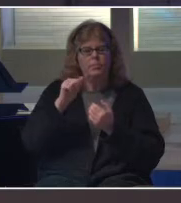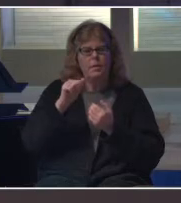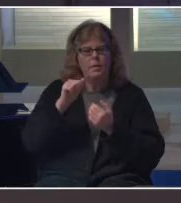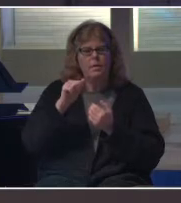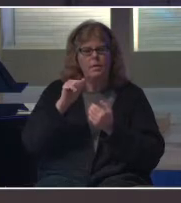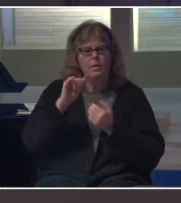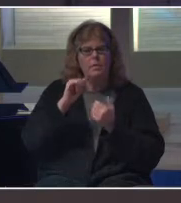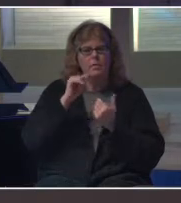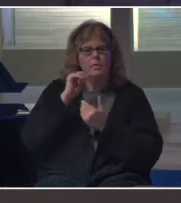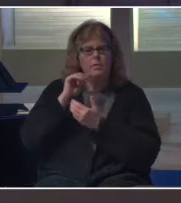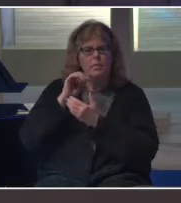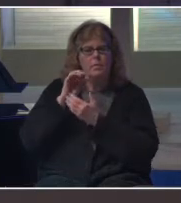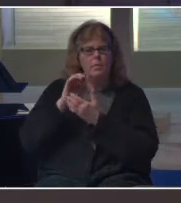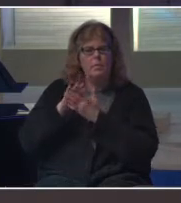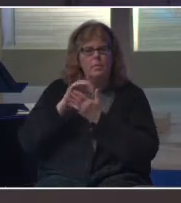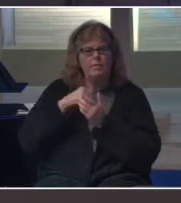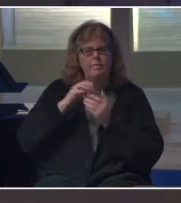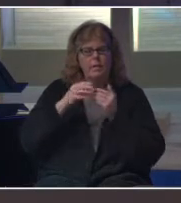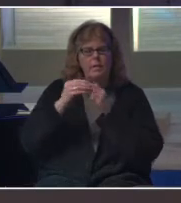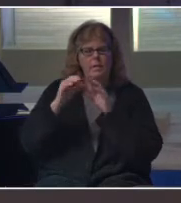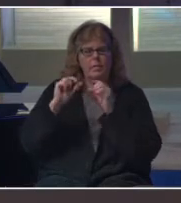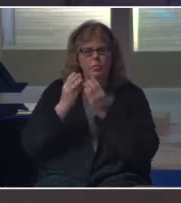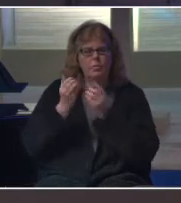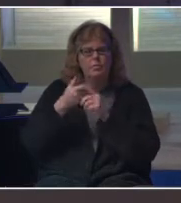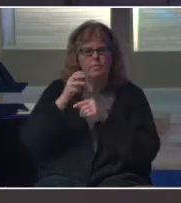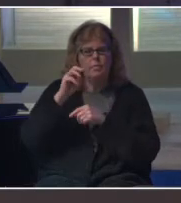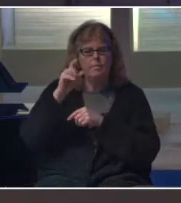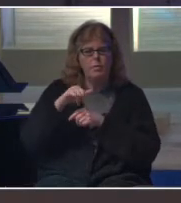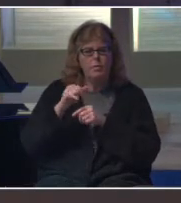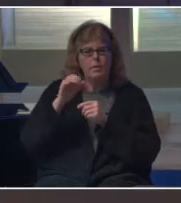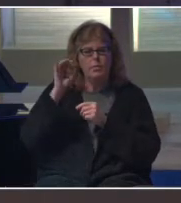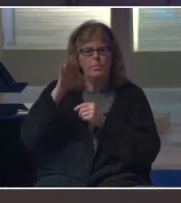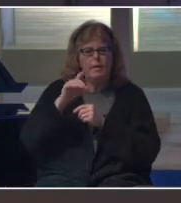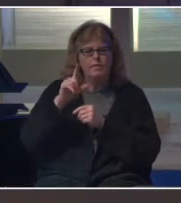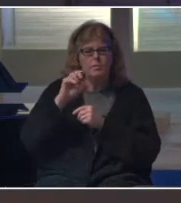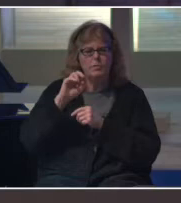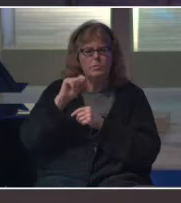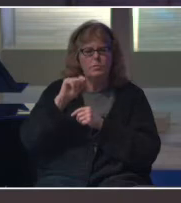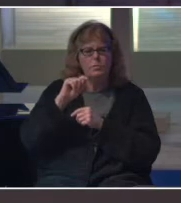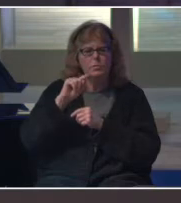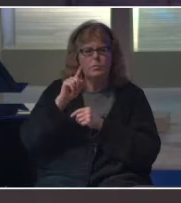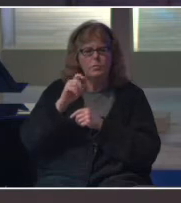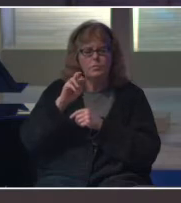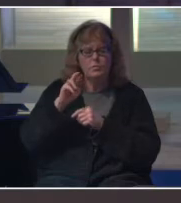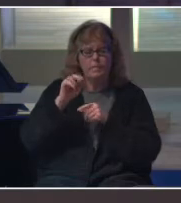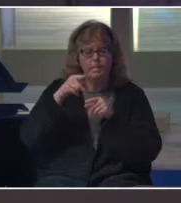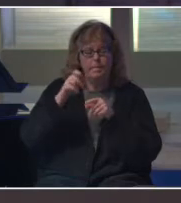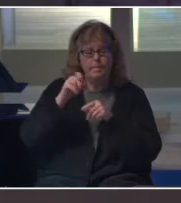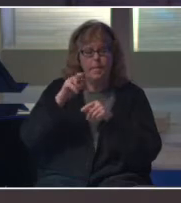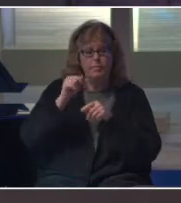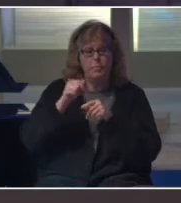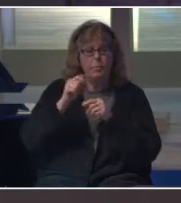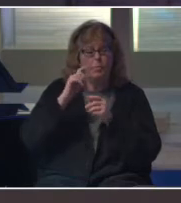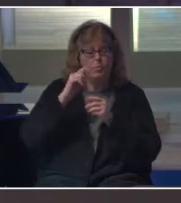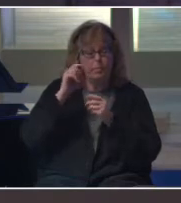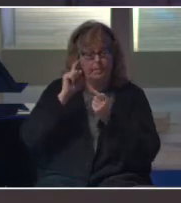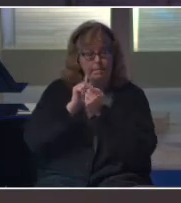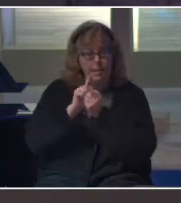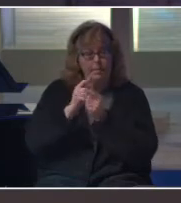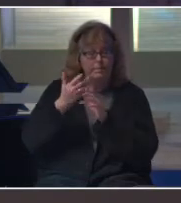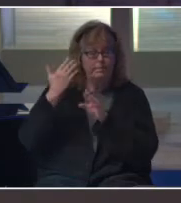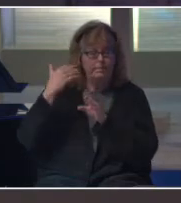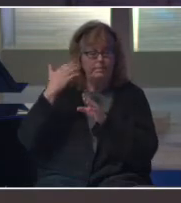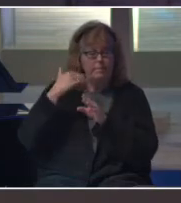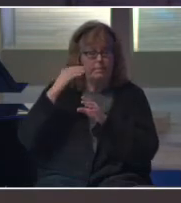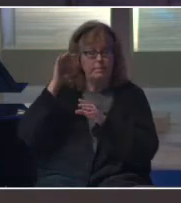Joanne and I led a group from Moody with Pastor Lutzer, and at Petra, we met the former pastor of the Olive